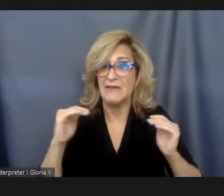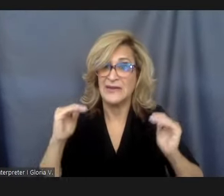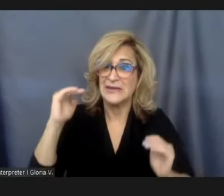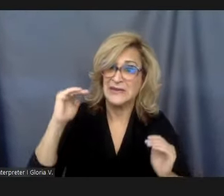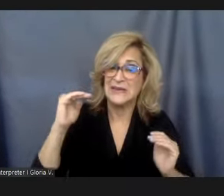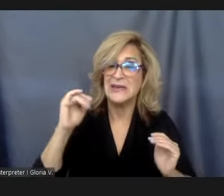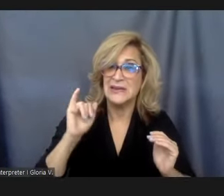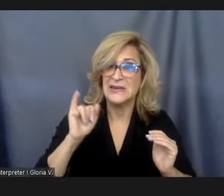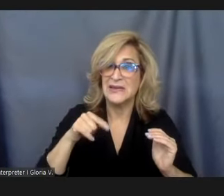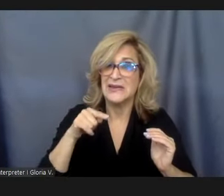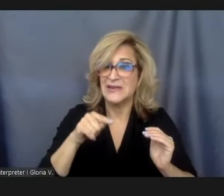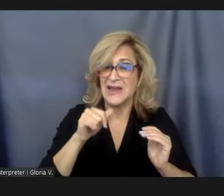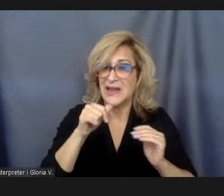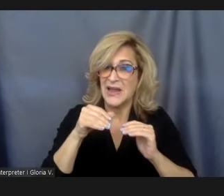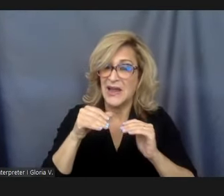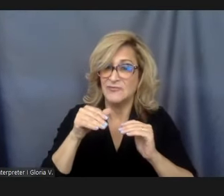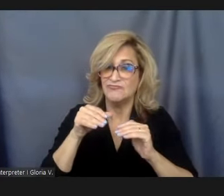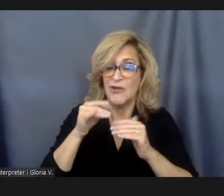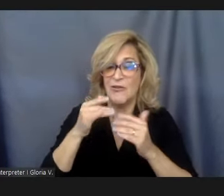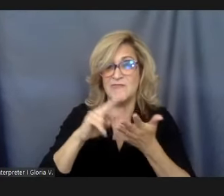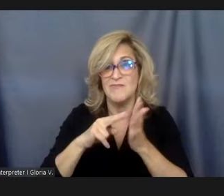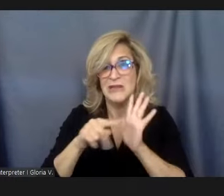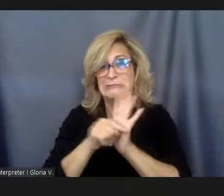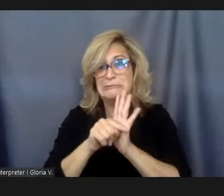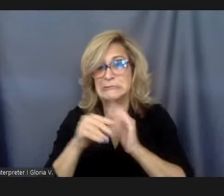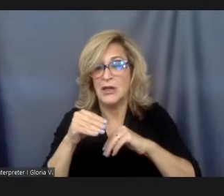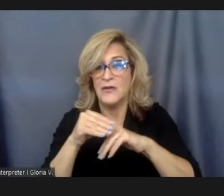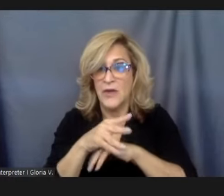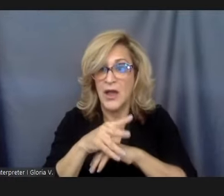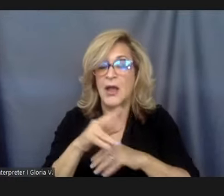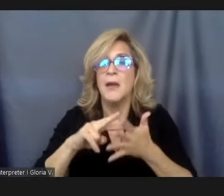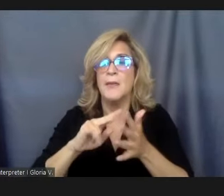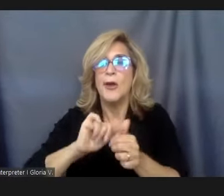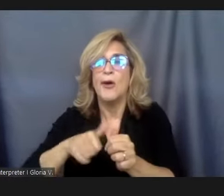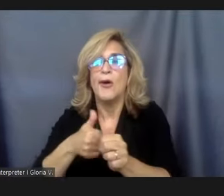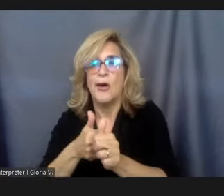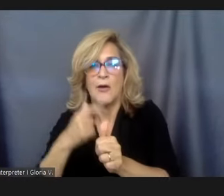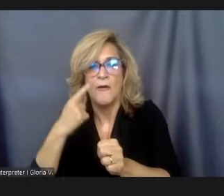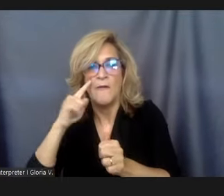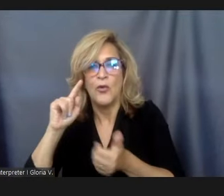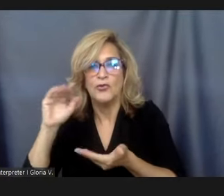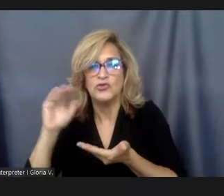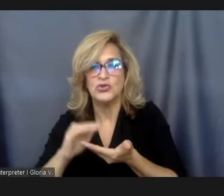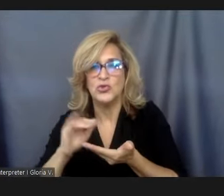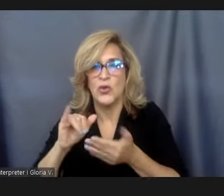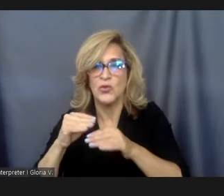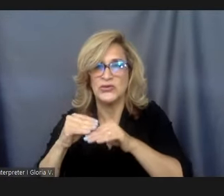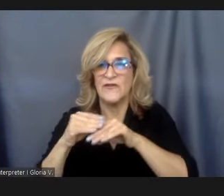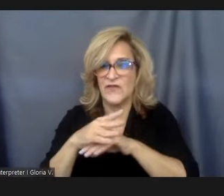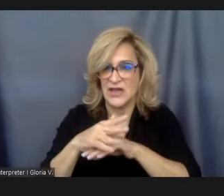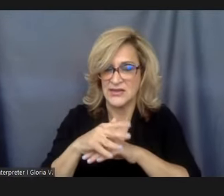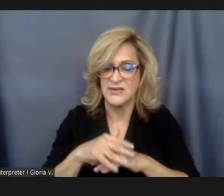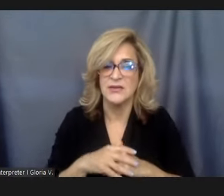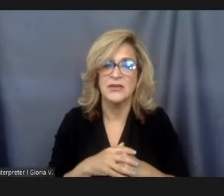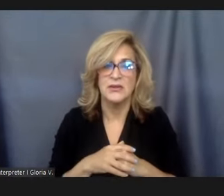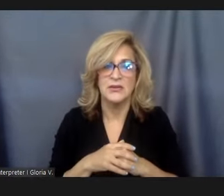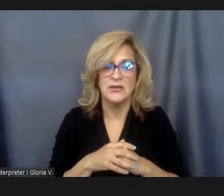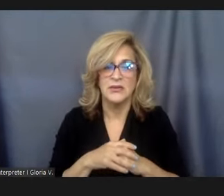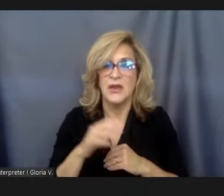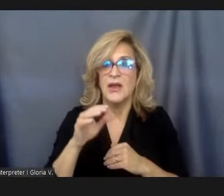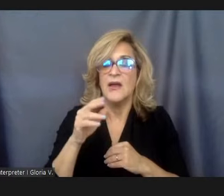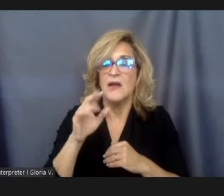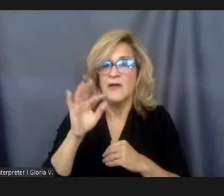and adverse effects, we evaluate further mitigations or alternatives to avoid or reduce those effects. The Federal